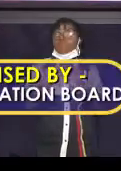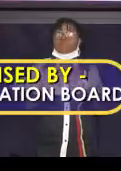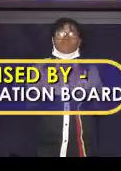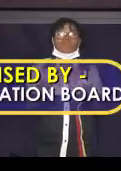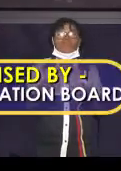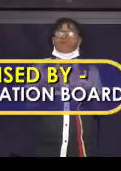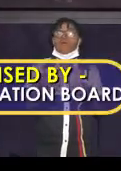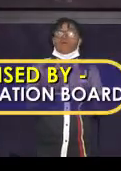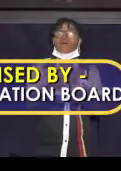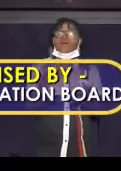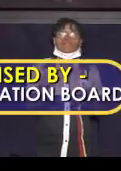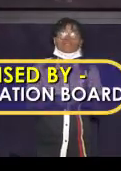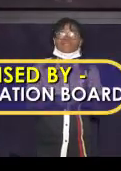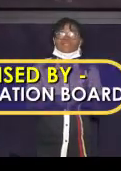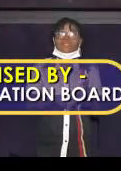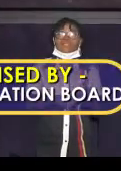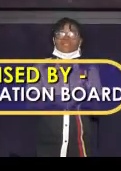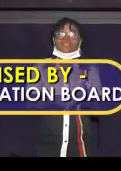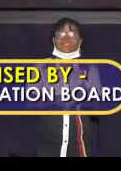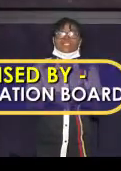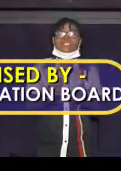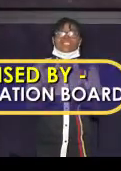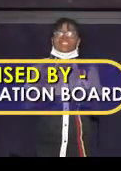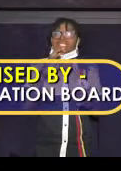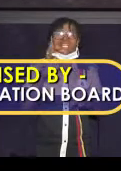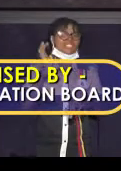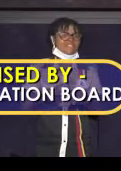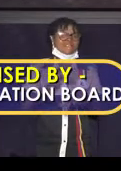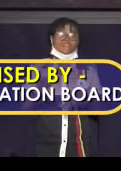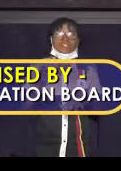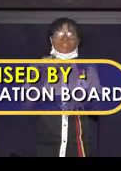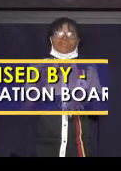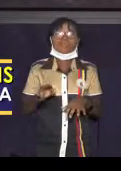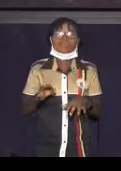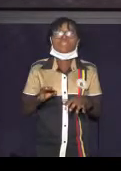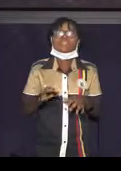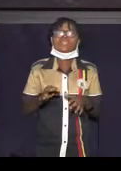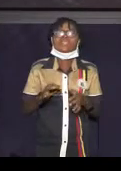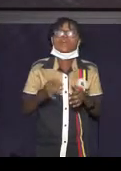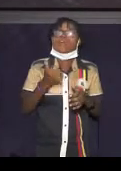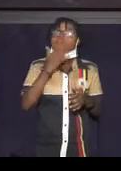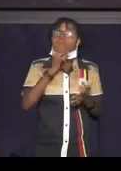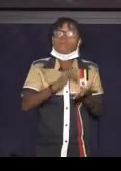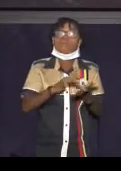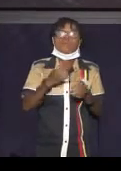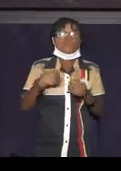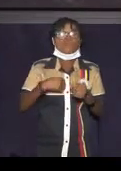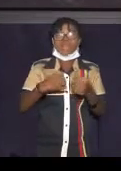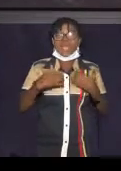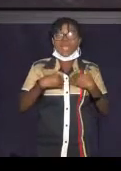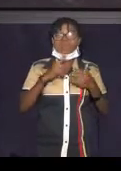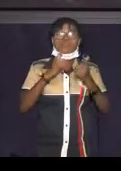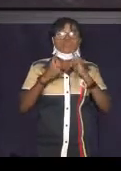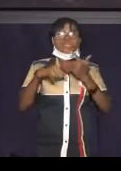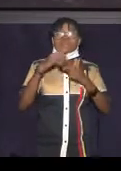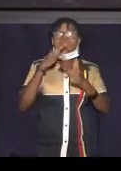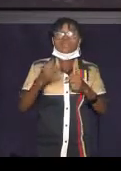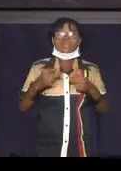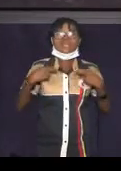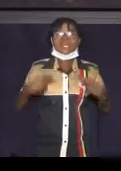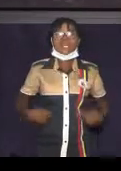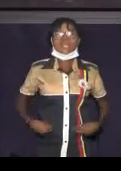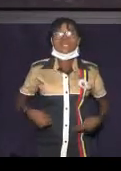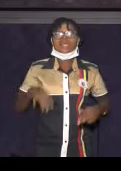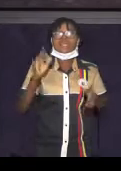So all these are the effects of drug abuse. We have talked about the health effect and